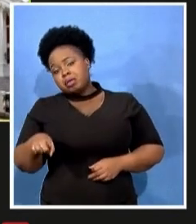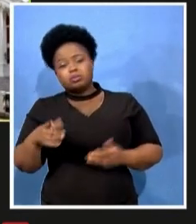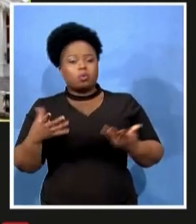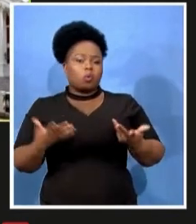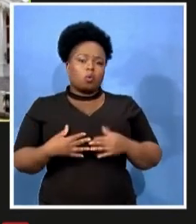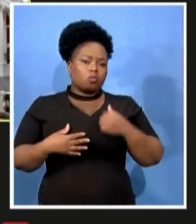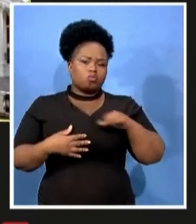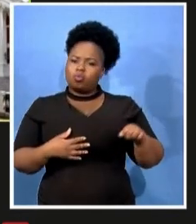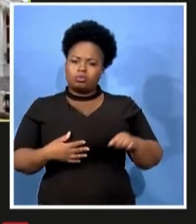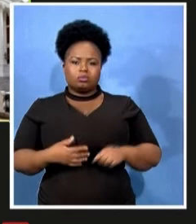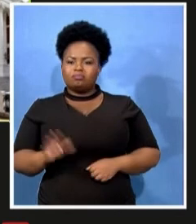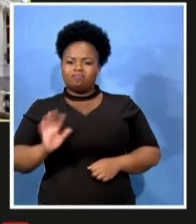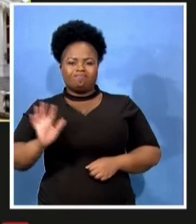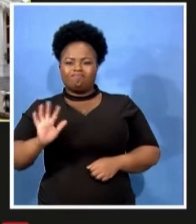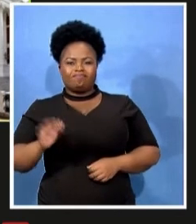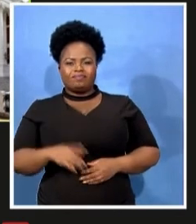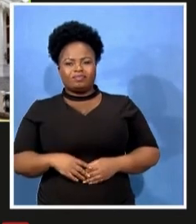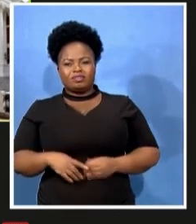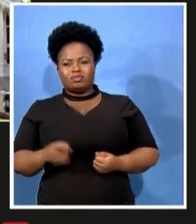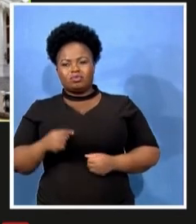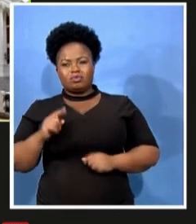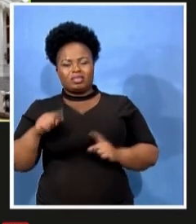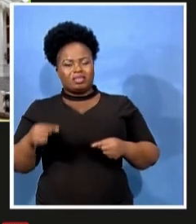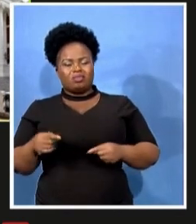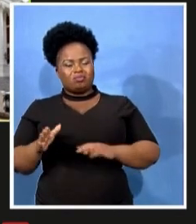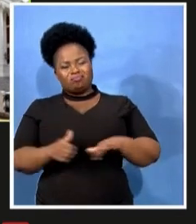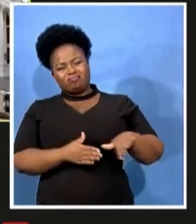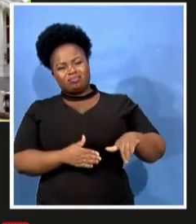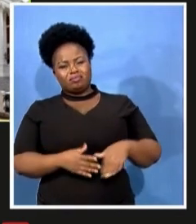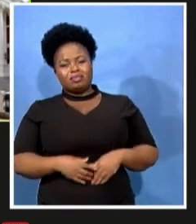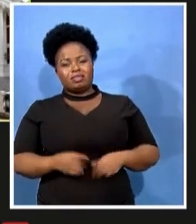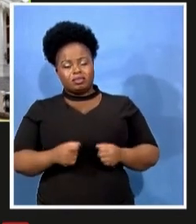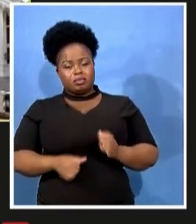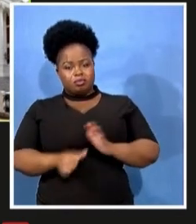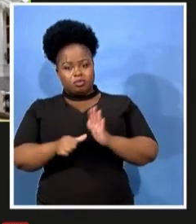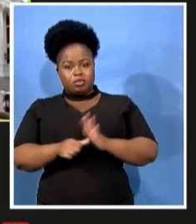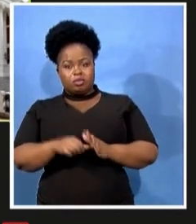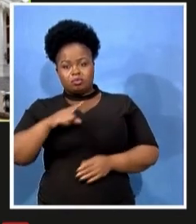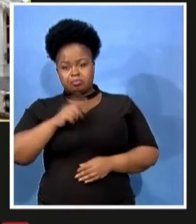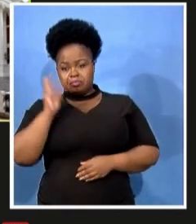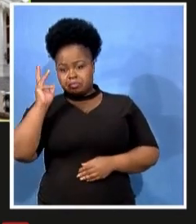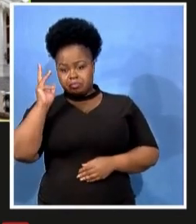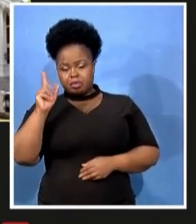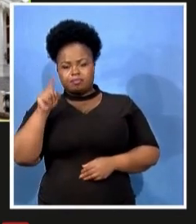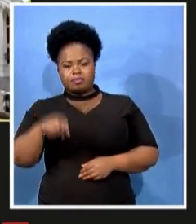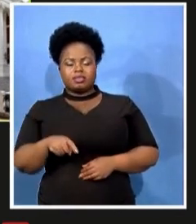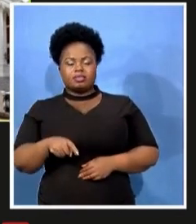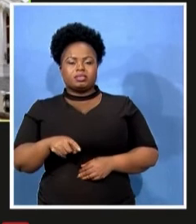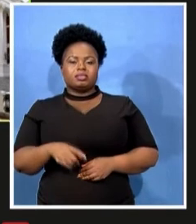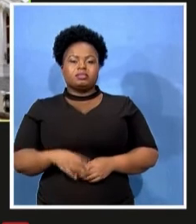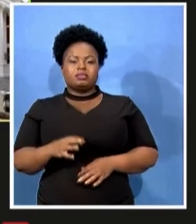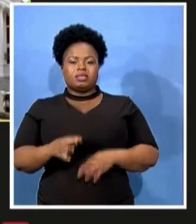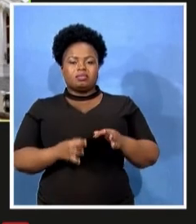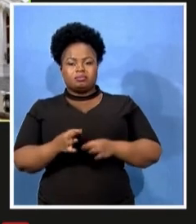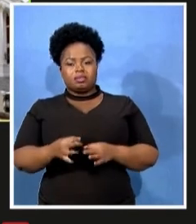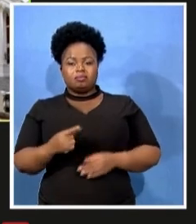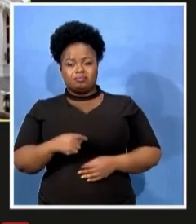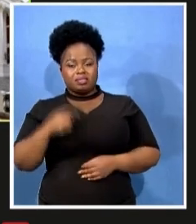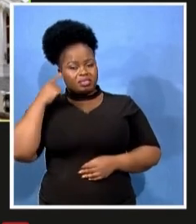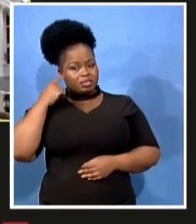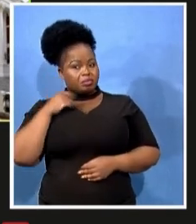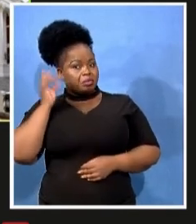behind us. The point that maybe in your presentation will have to come through, which I've also heard, is that are we